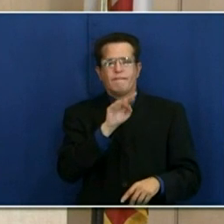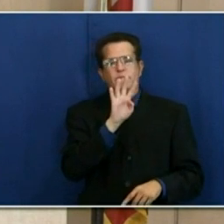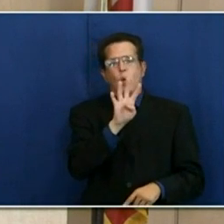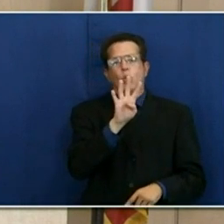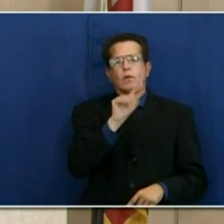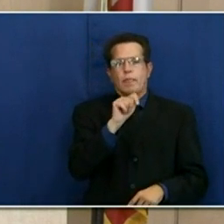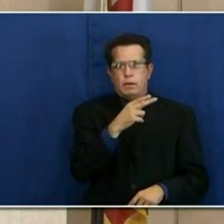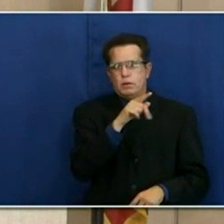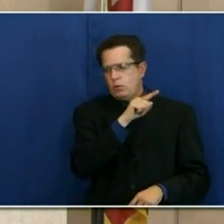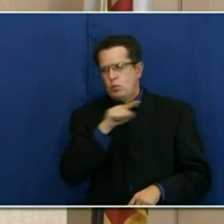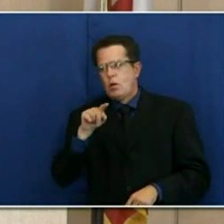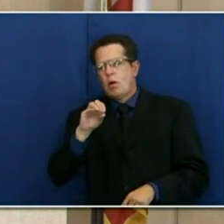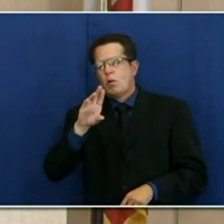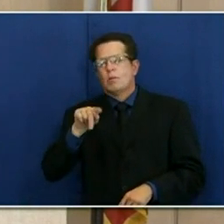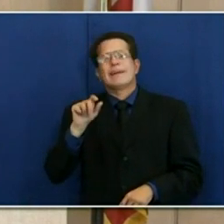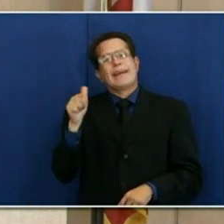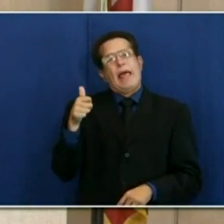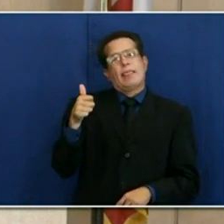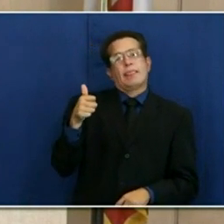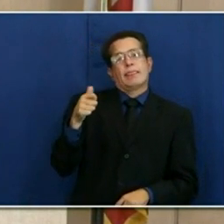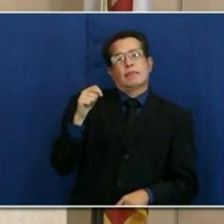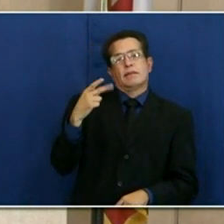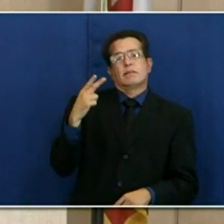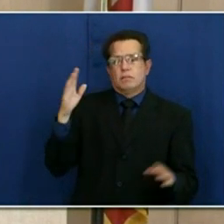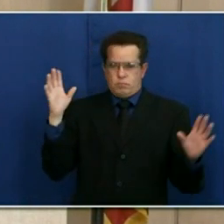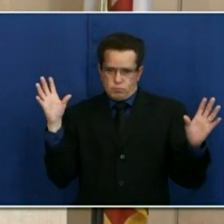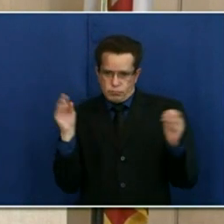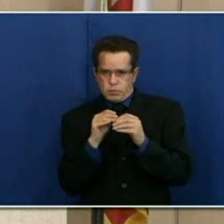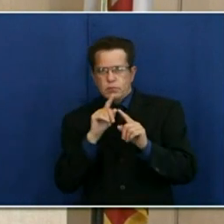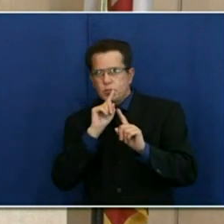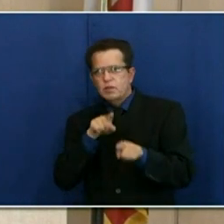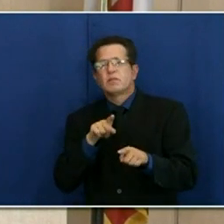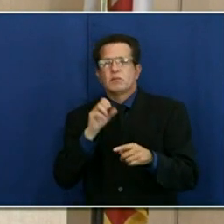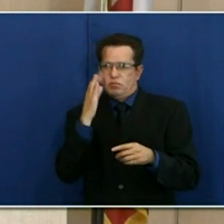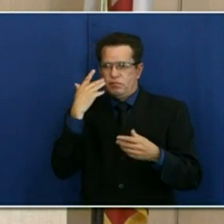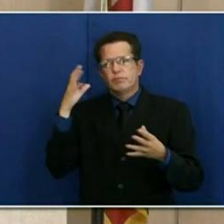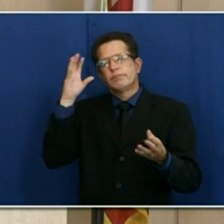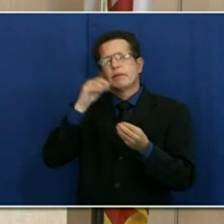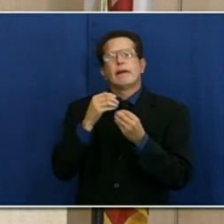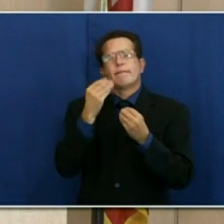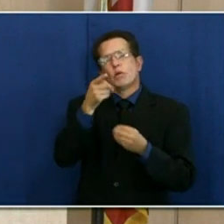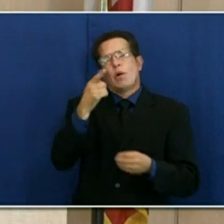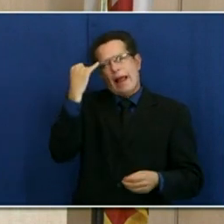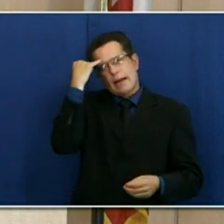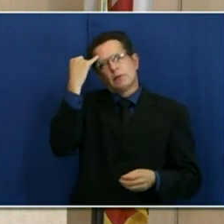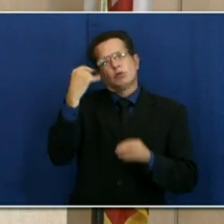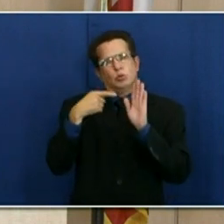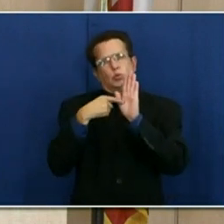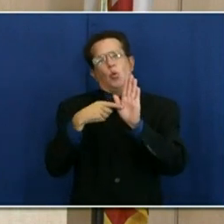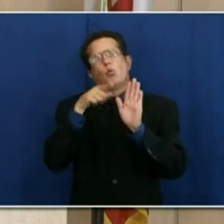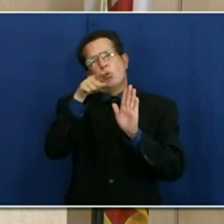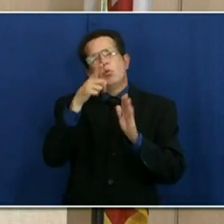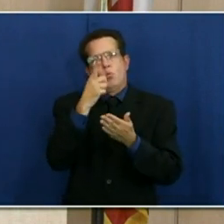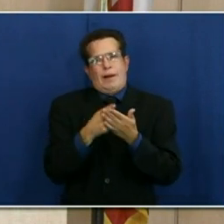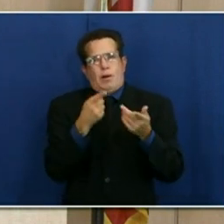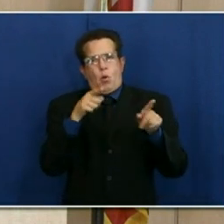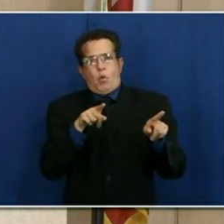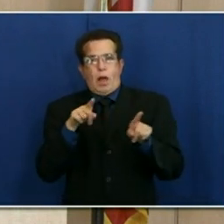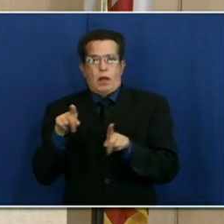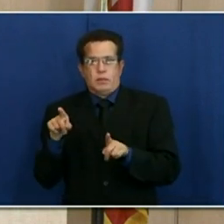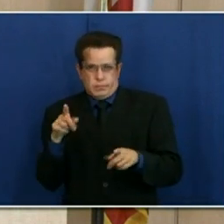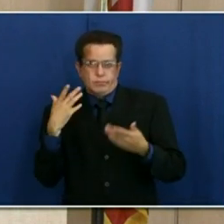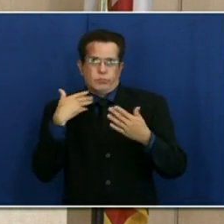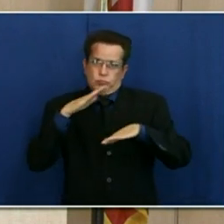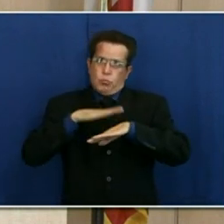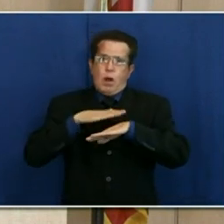10th. So this is just being calculated to give everyone an idea about what's going on so that we're not caught